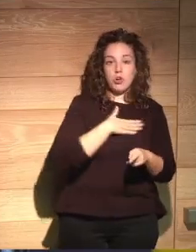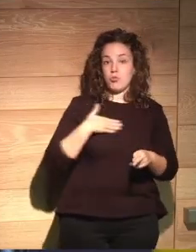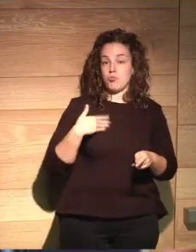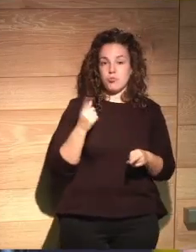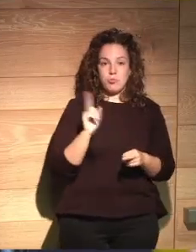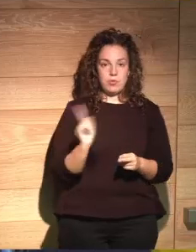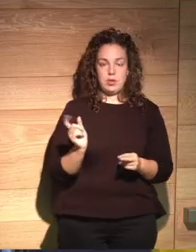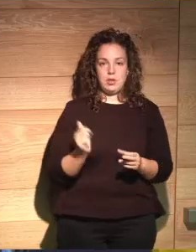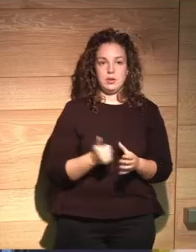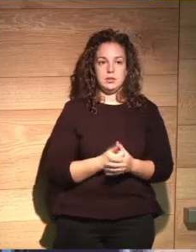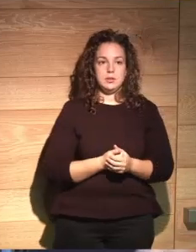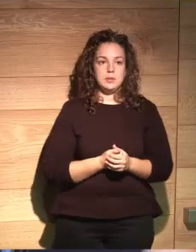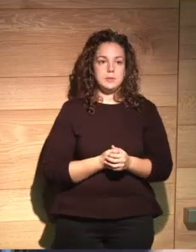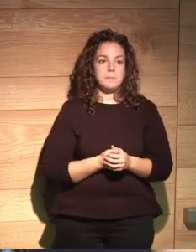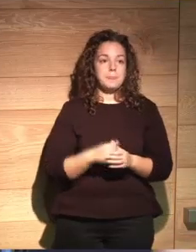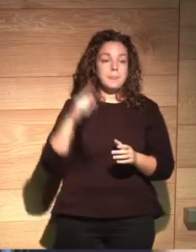name,